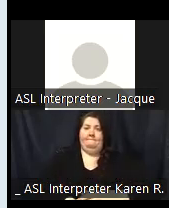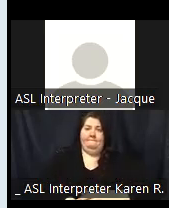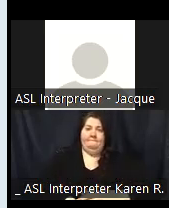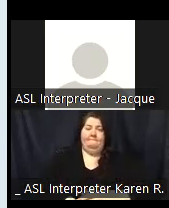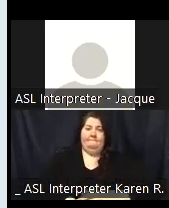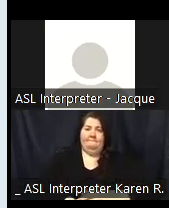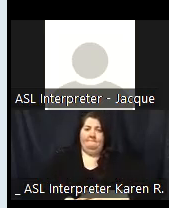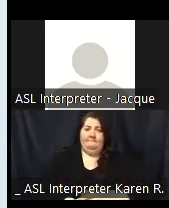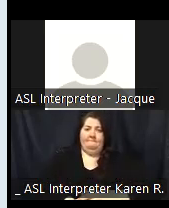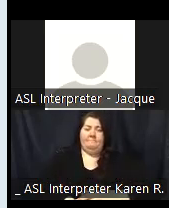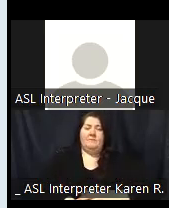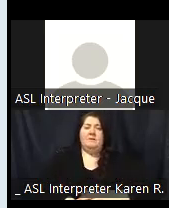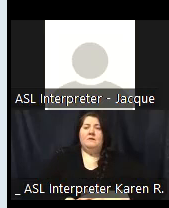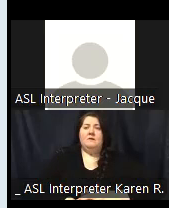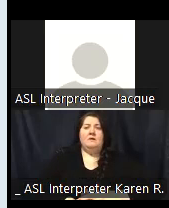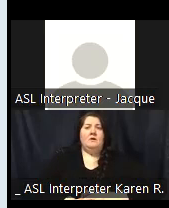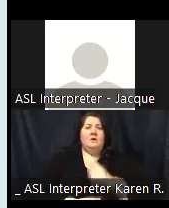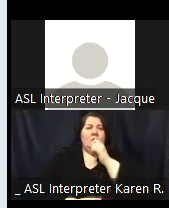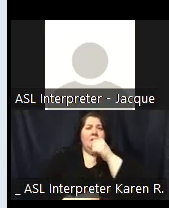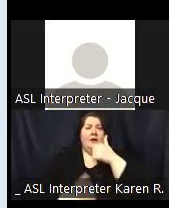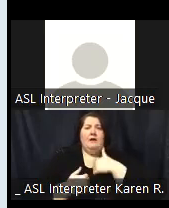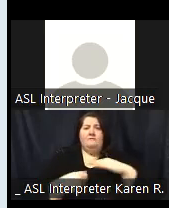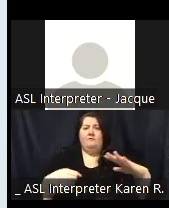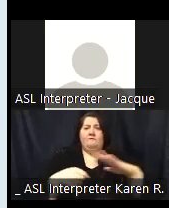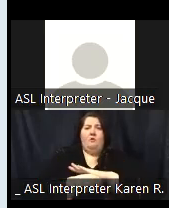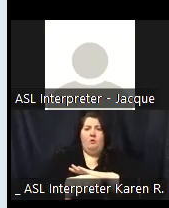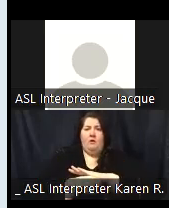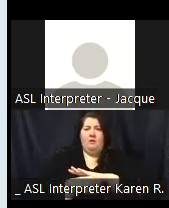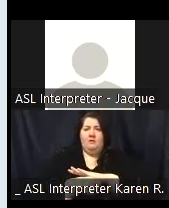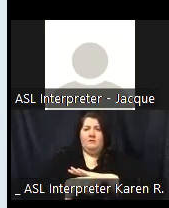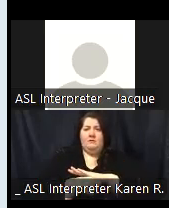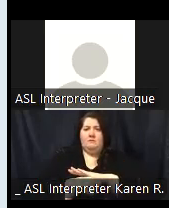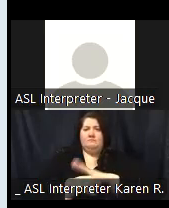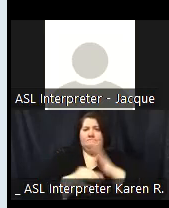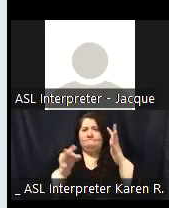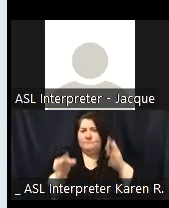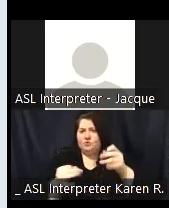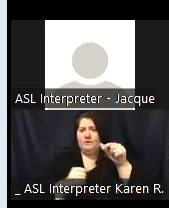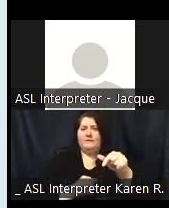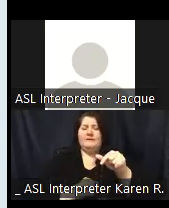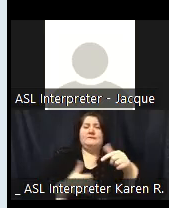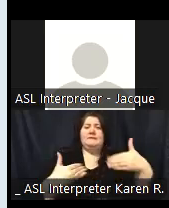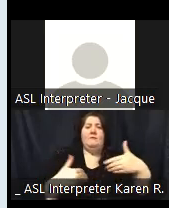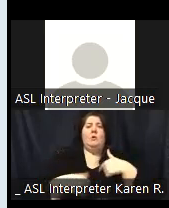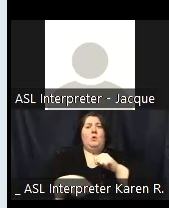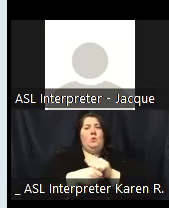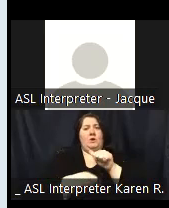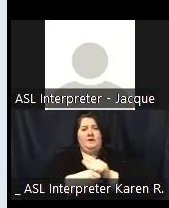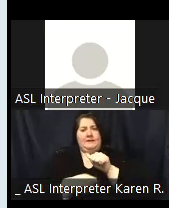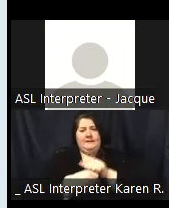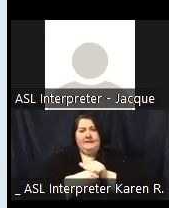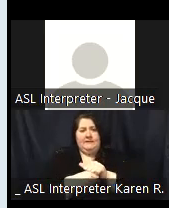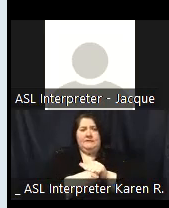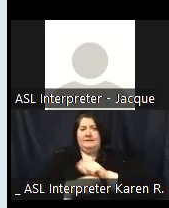And we don't have the full rule on this one, but we are working on